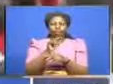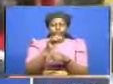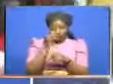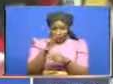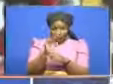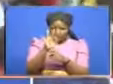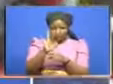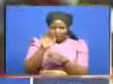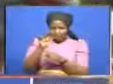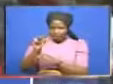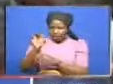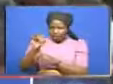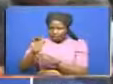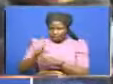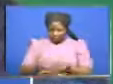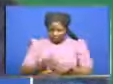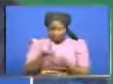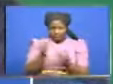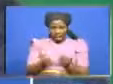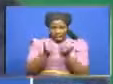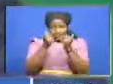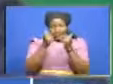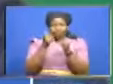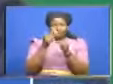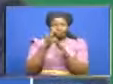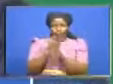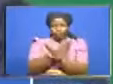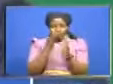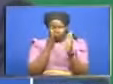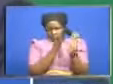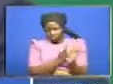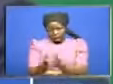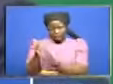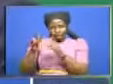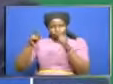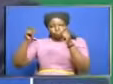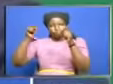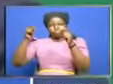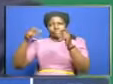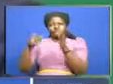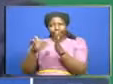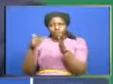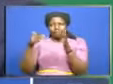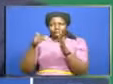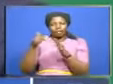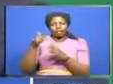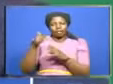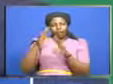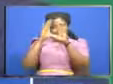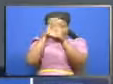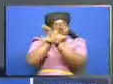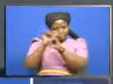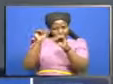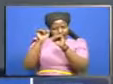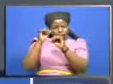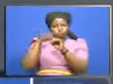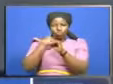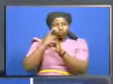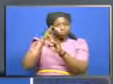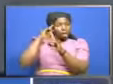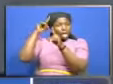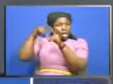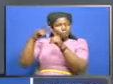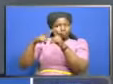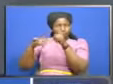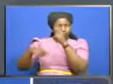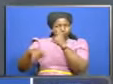This comes ahead of planned protests against President Alpha Conde in a bid for third term in October's election. The FNDC,